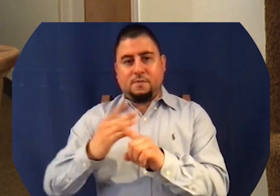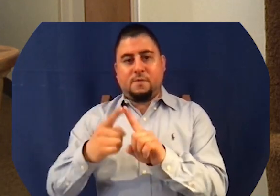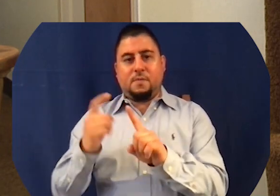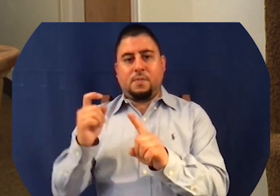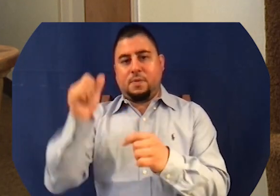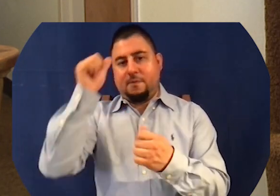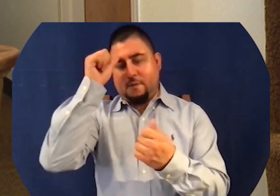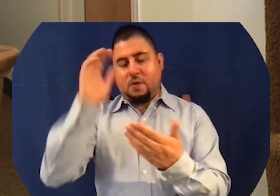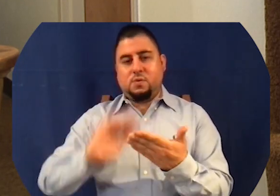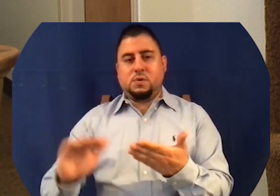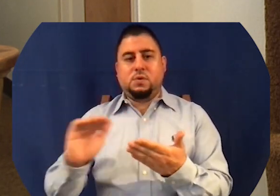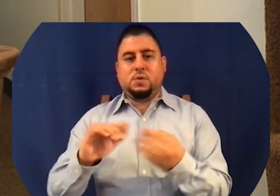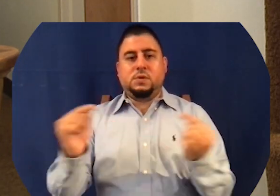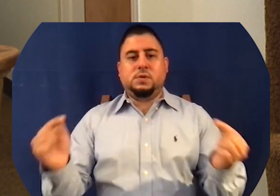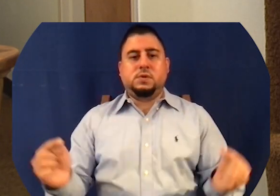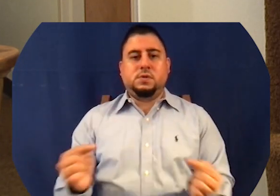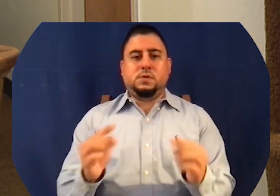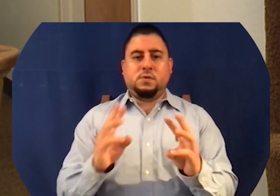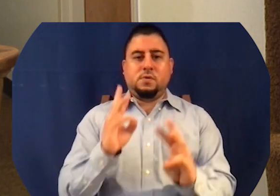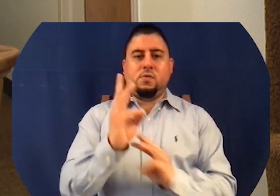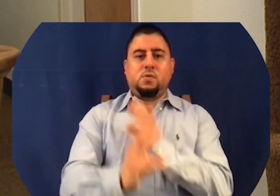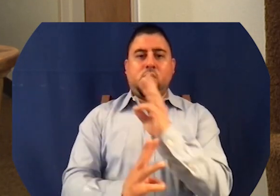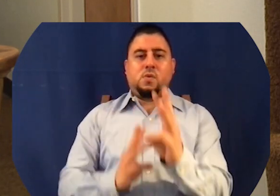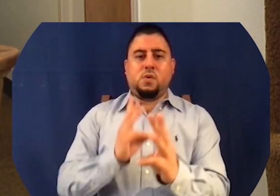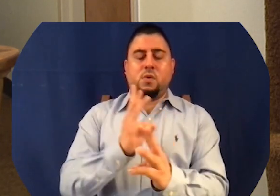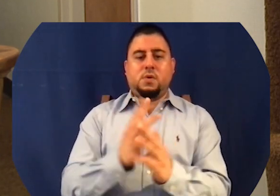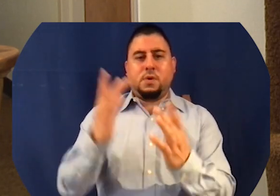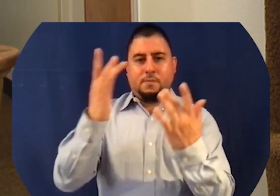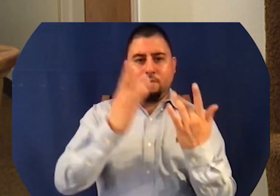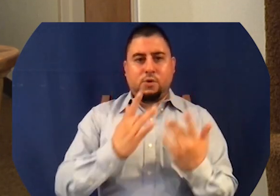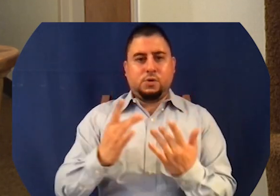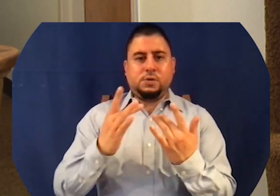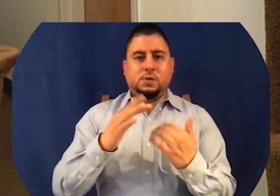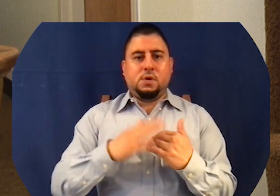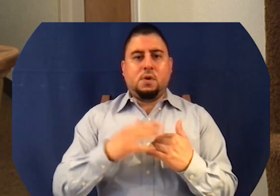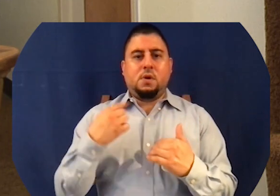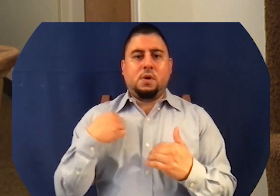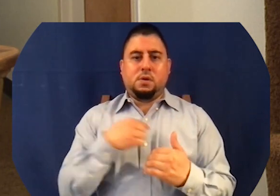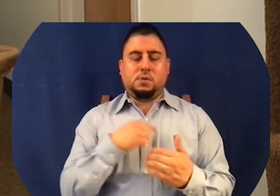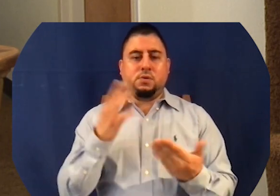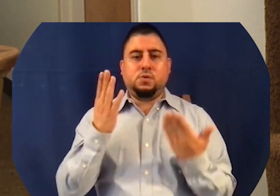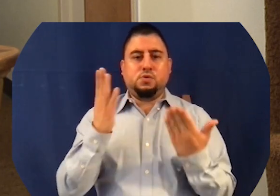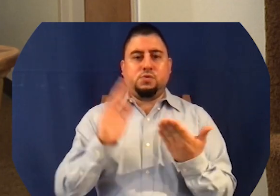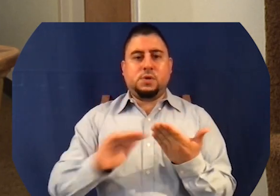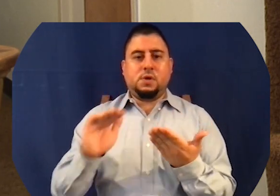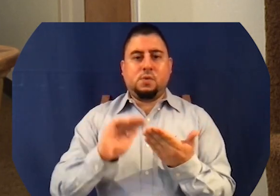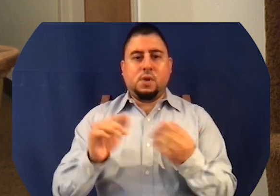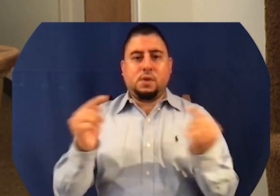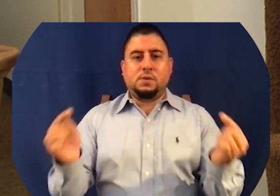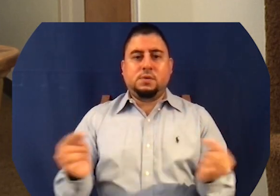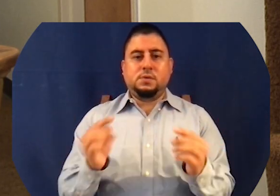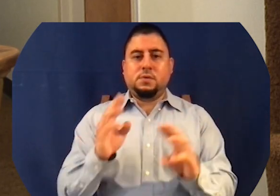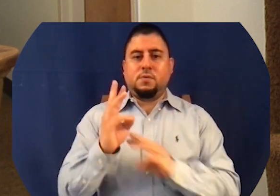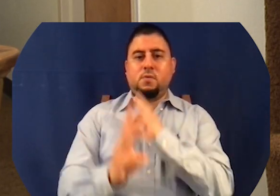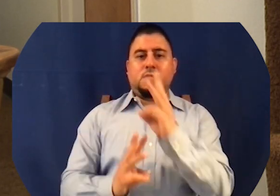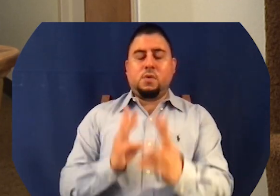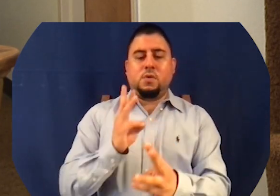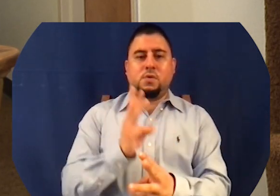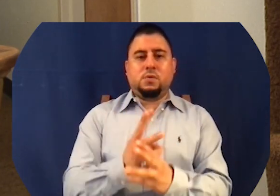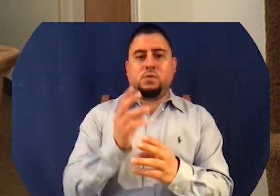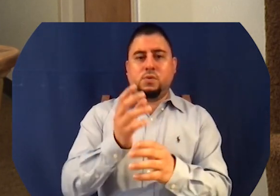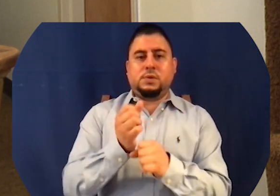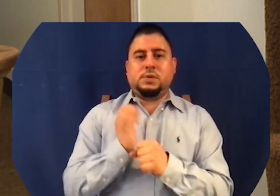Father, you take away the sins of the world, have mercy on us. You take away the sins of the